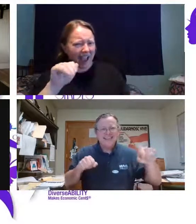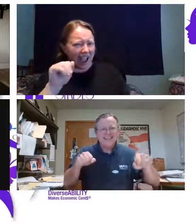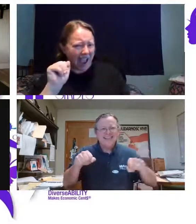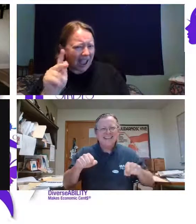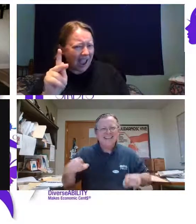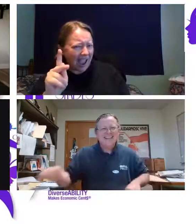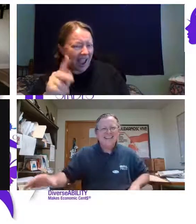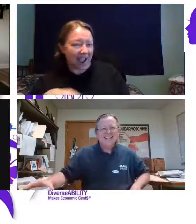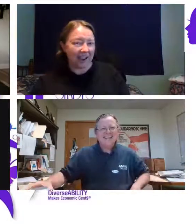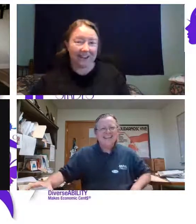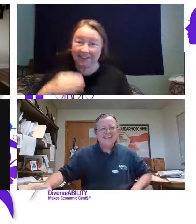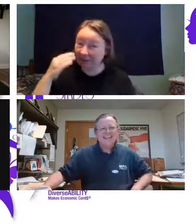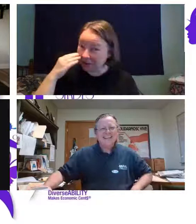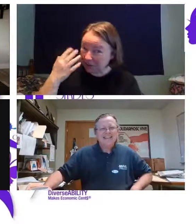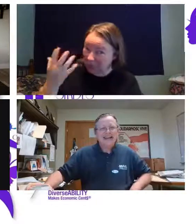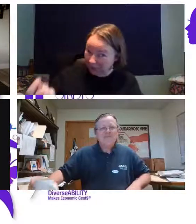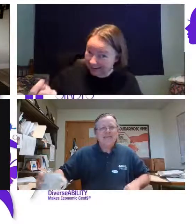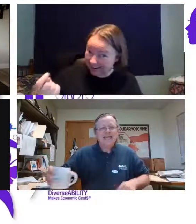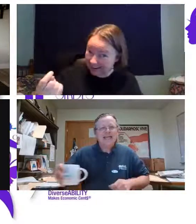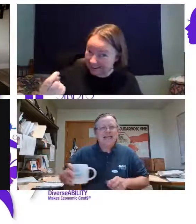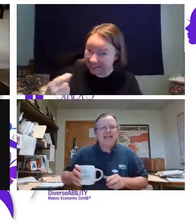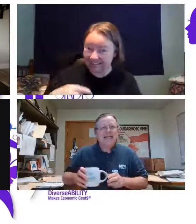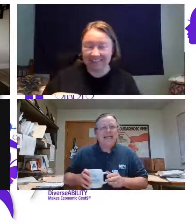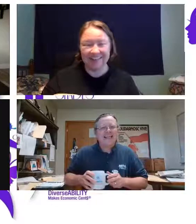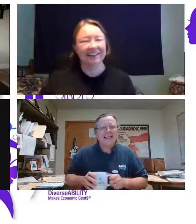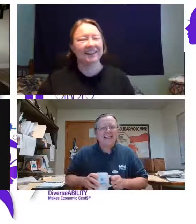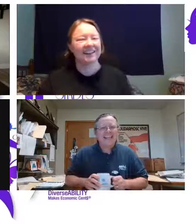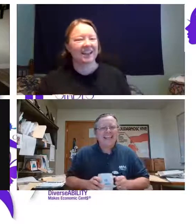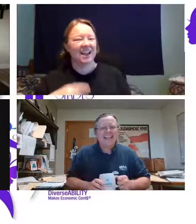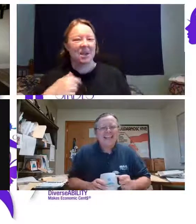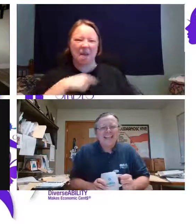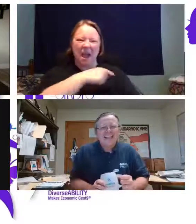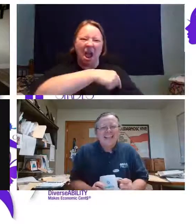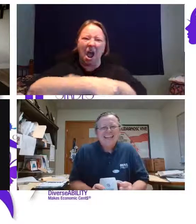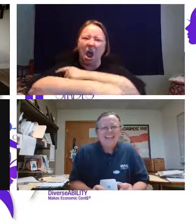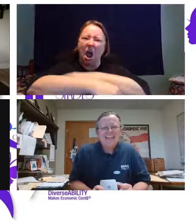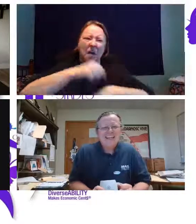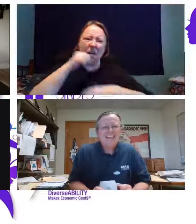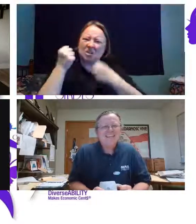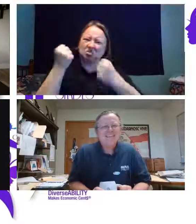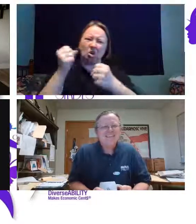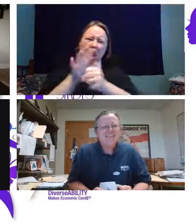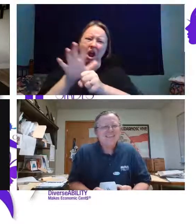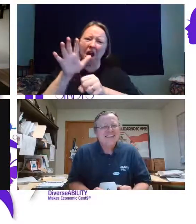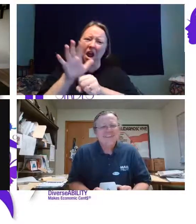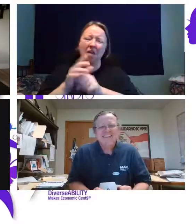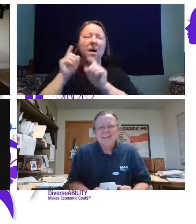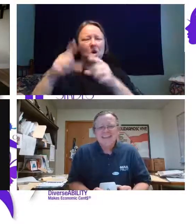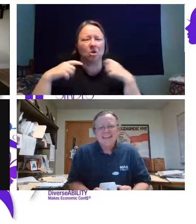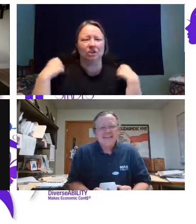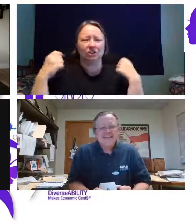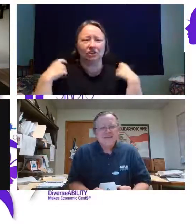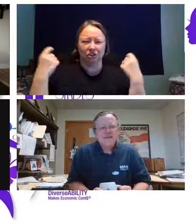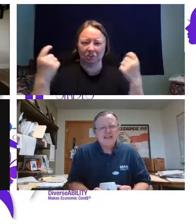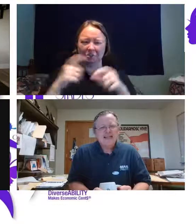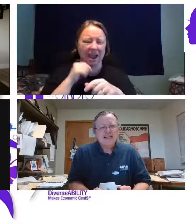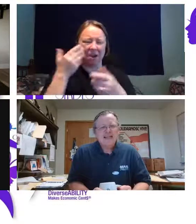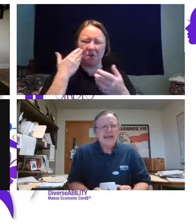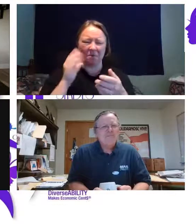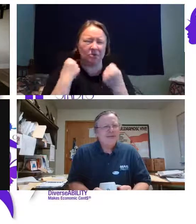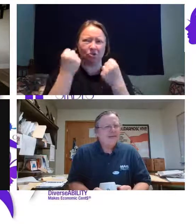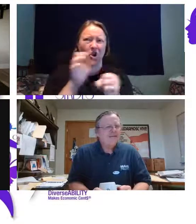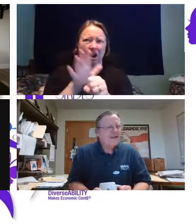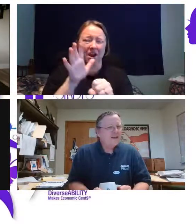know what? It kind of be like my arms are strong enough. I go to the gym, but I don't know if my arms are strong enough to kayak. It would be like